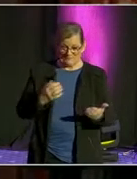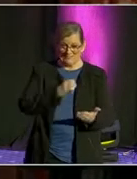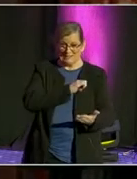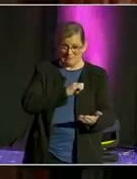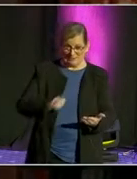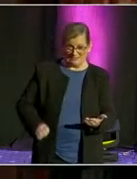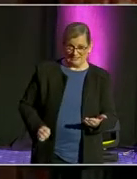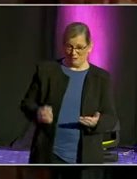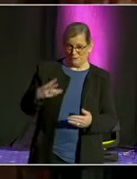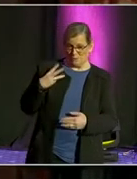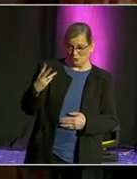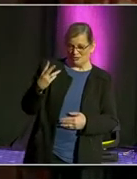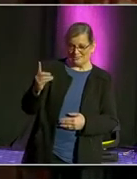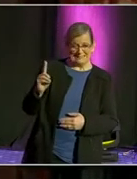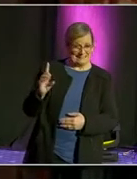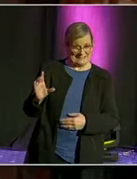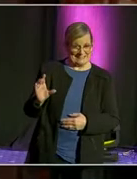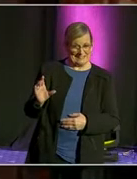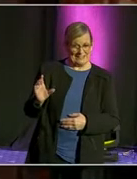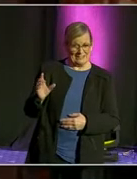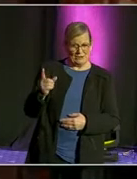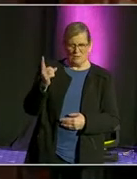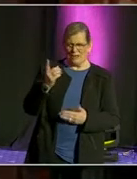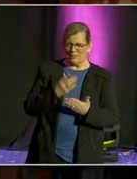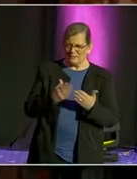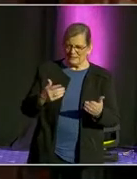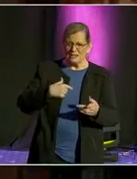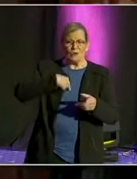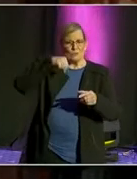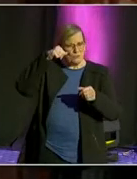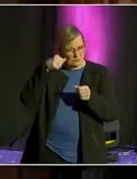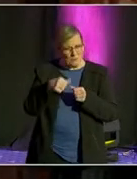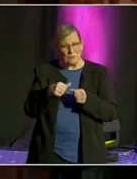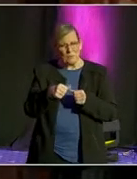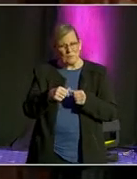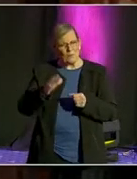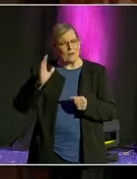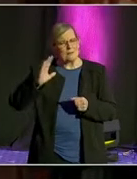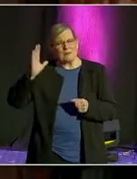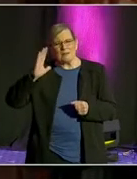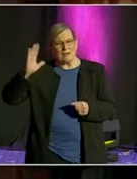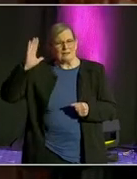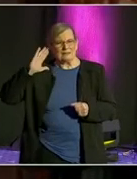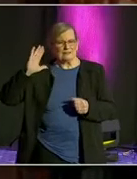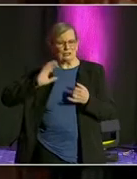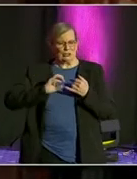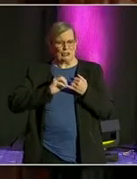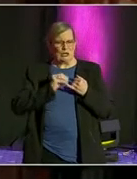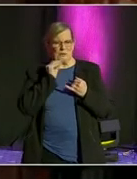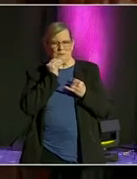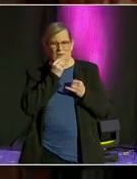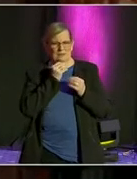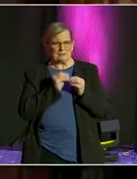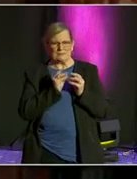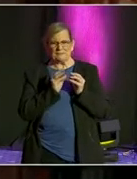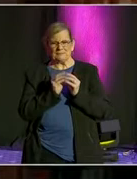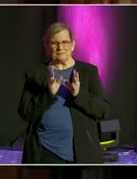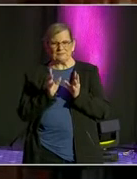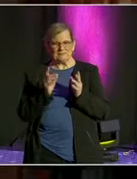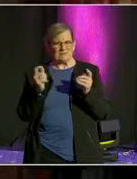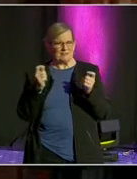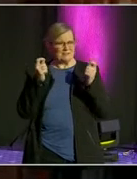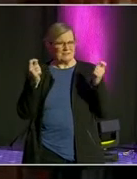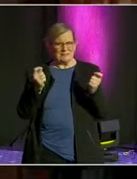ago. One thing I remember about previous Cherry Blossom press conference is that the press is not